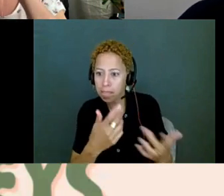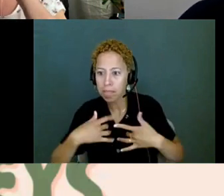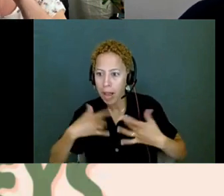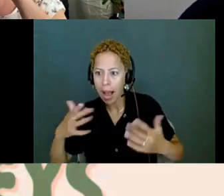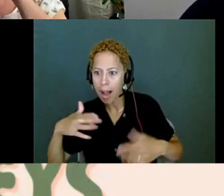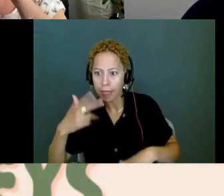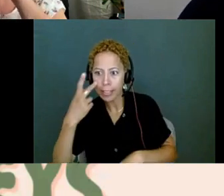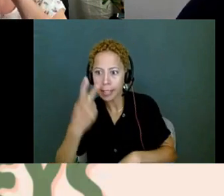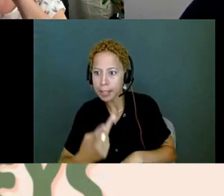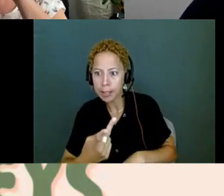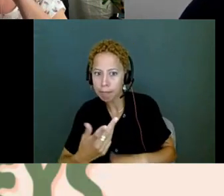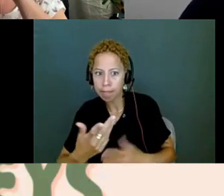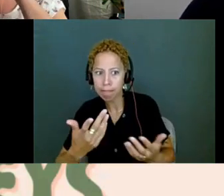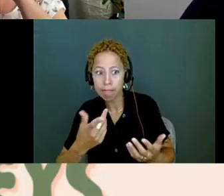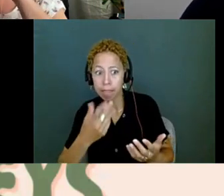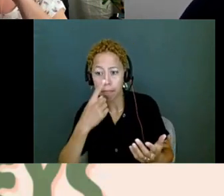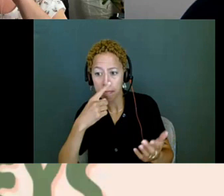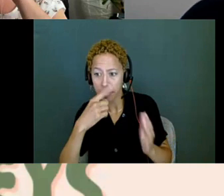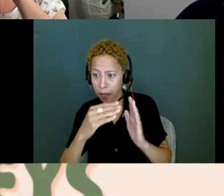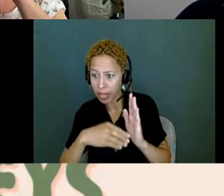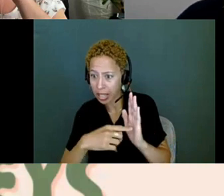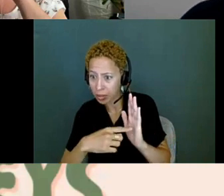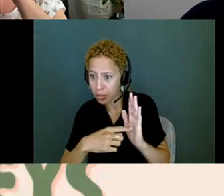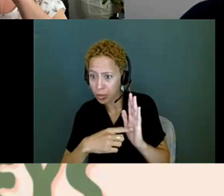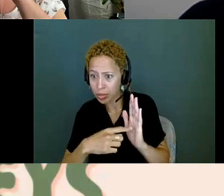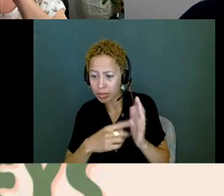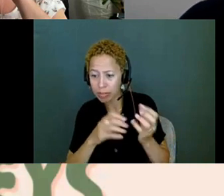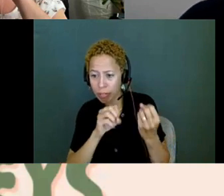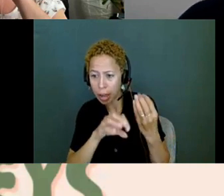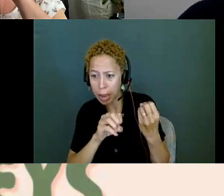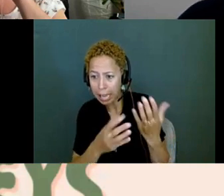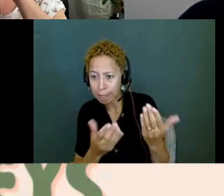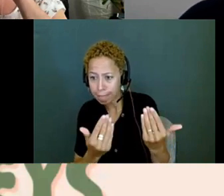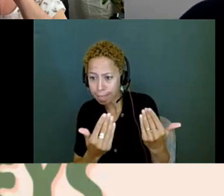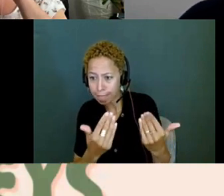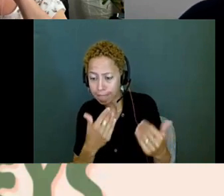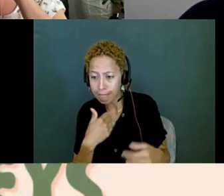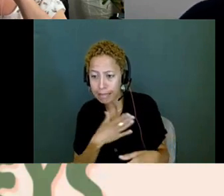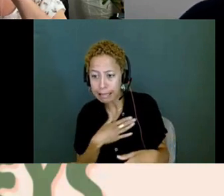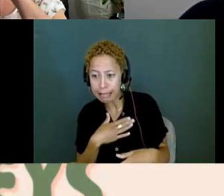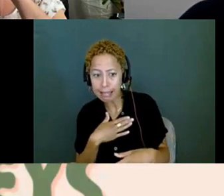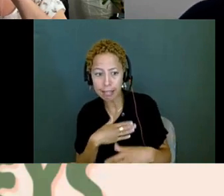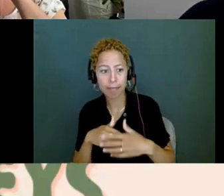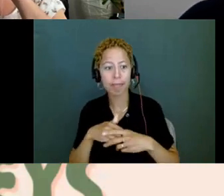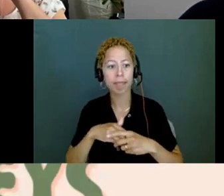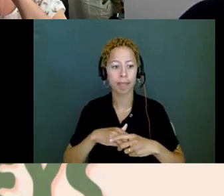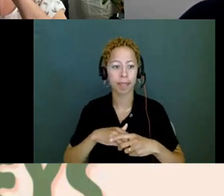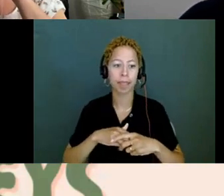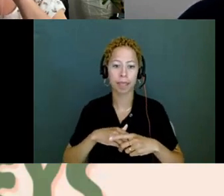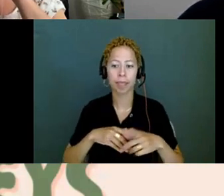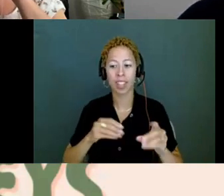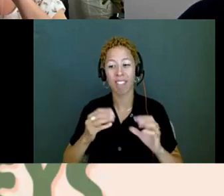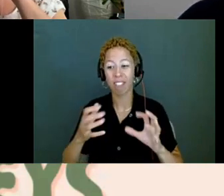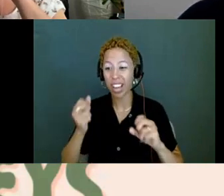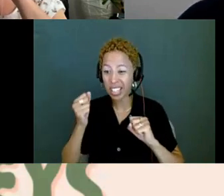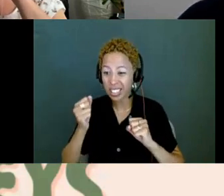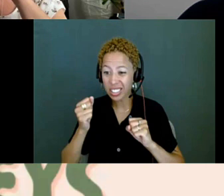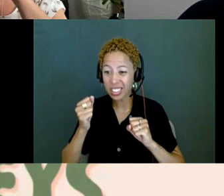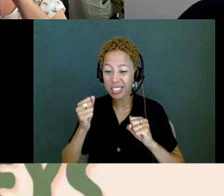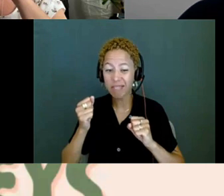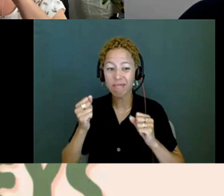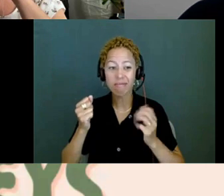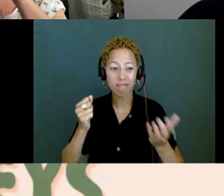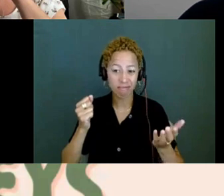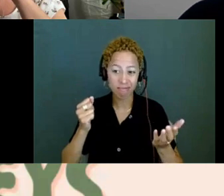Can you please fill this out? And we can get some feedback from you. This is fast. I can